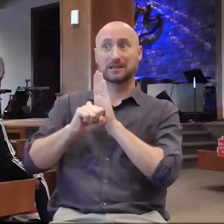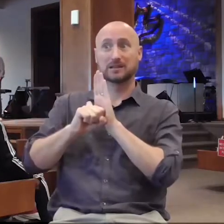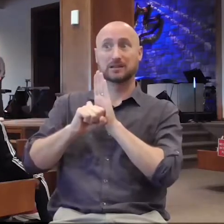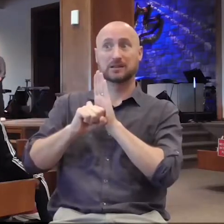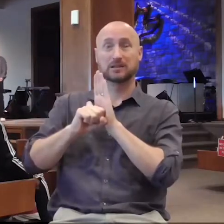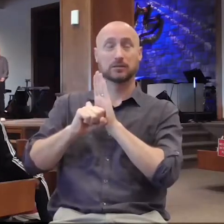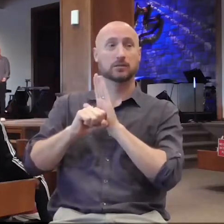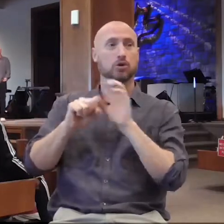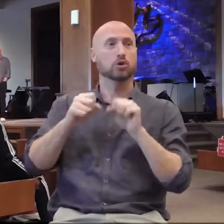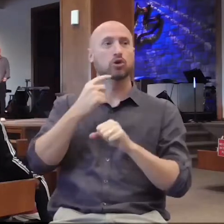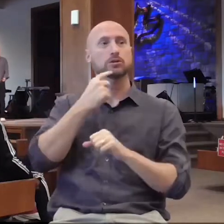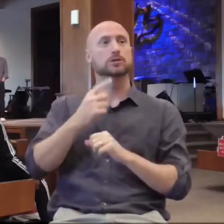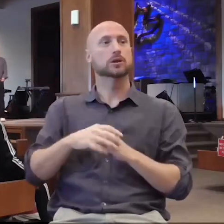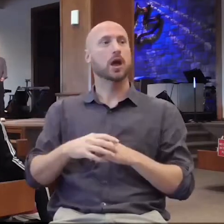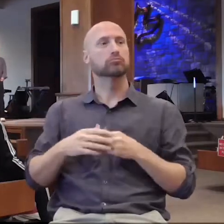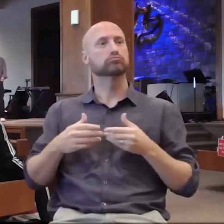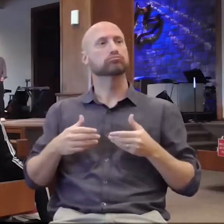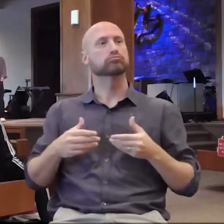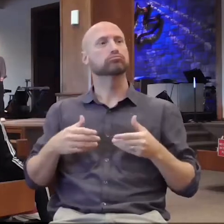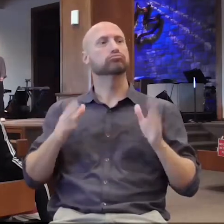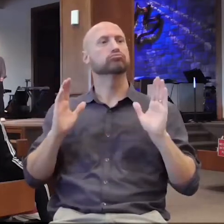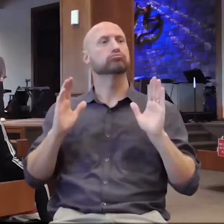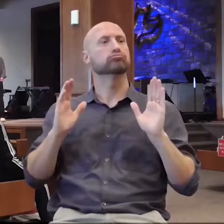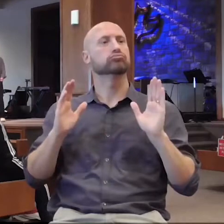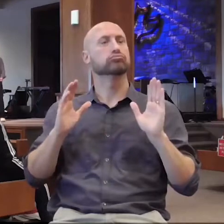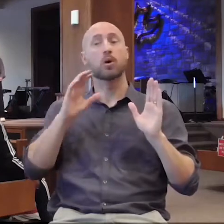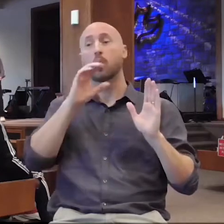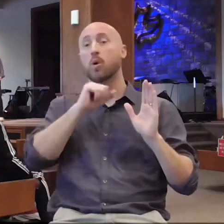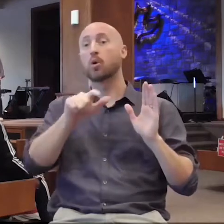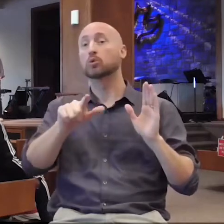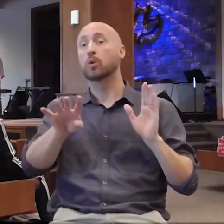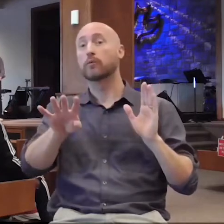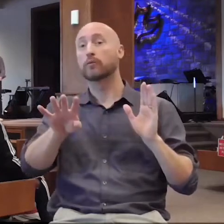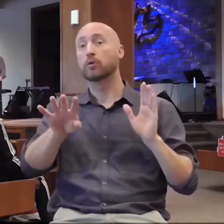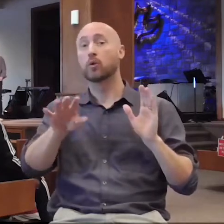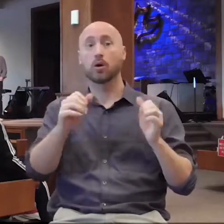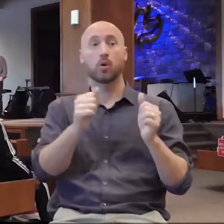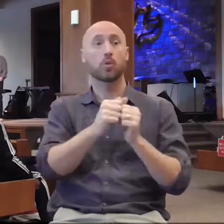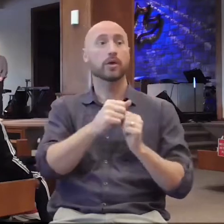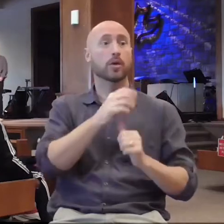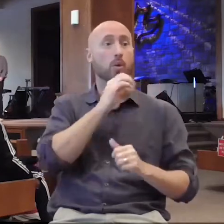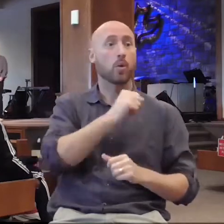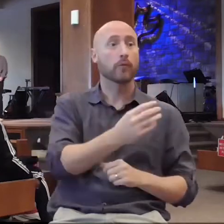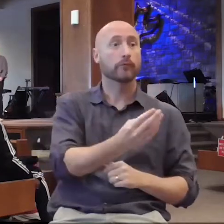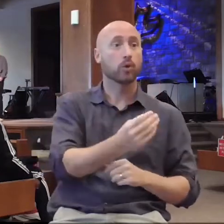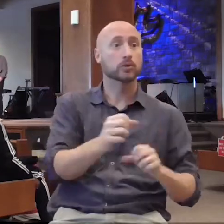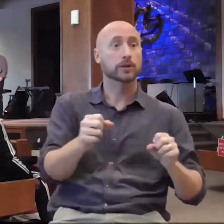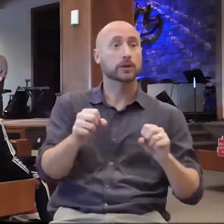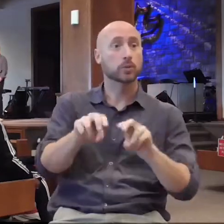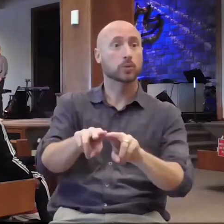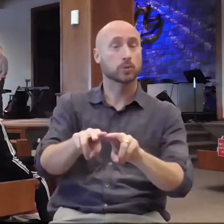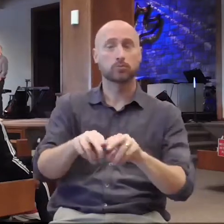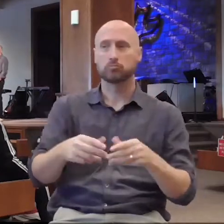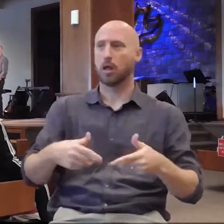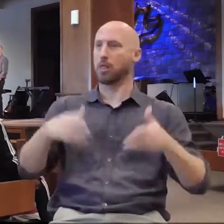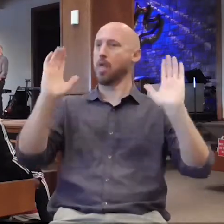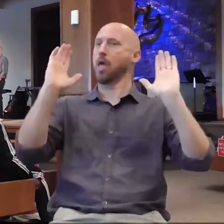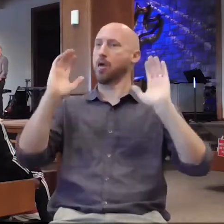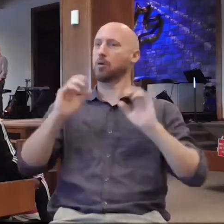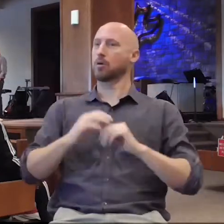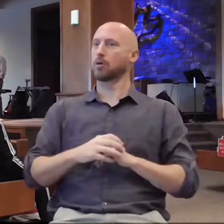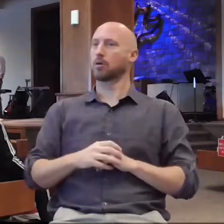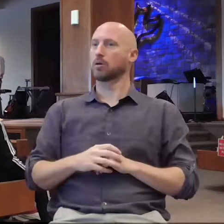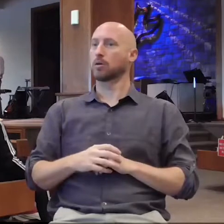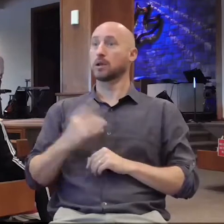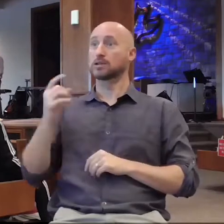can say it's legal for a 24-year-old to have sex with a 14-year-old, but it's not legal for